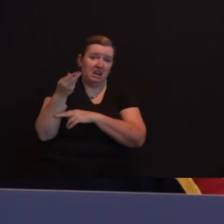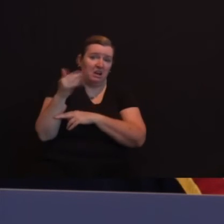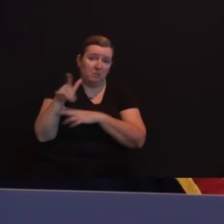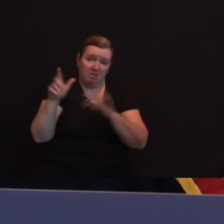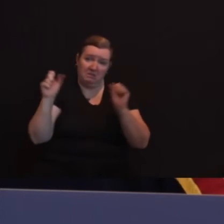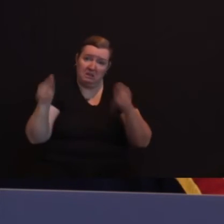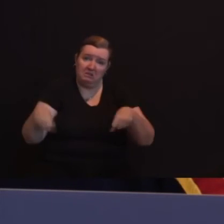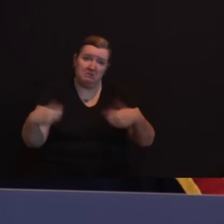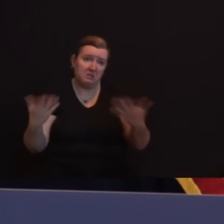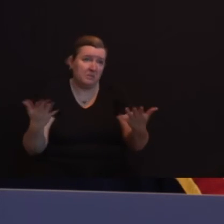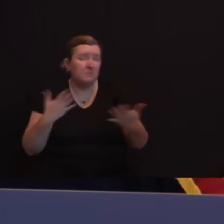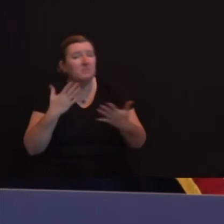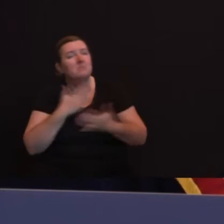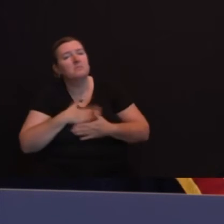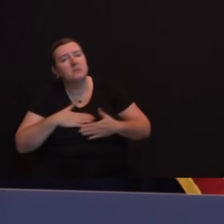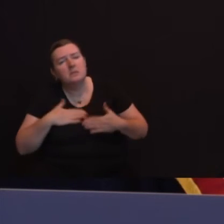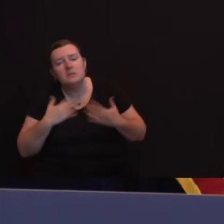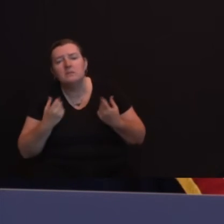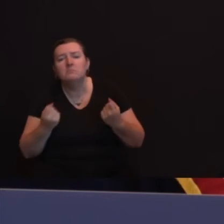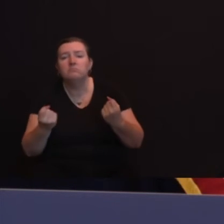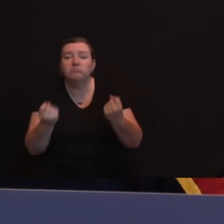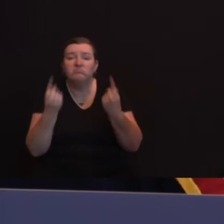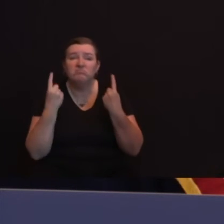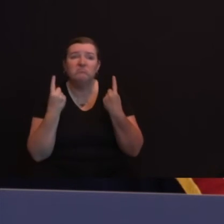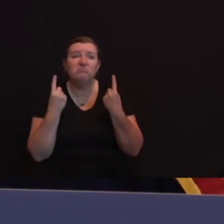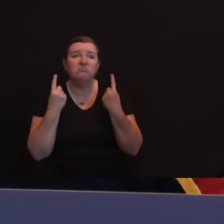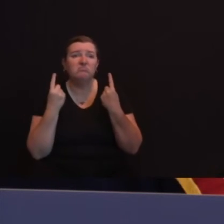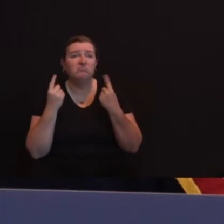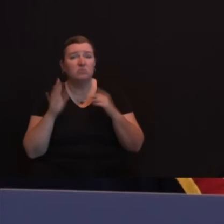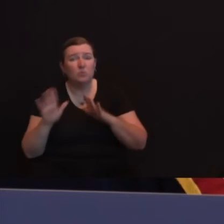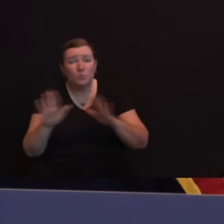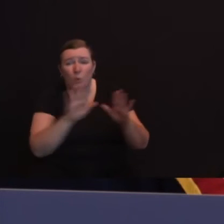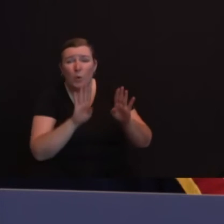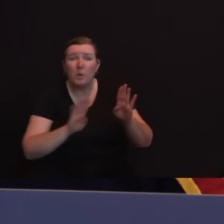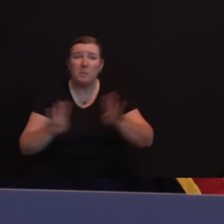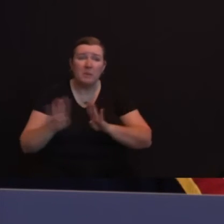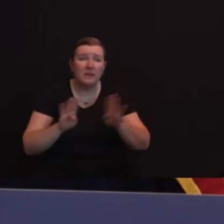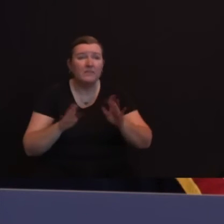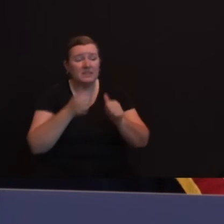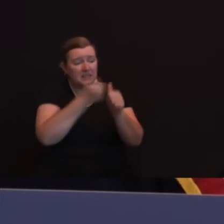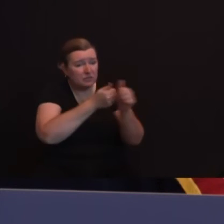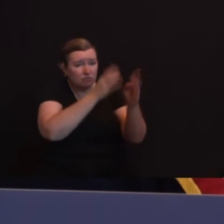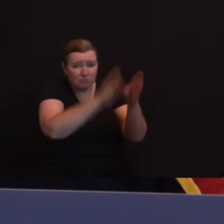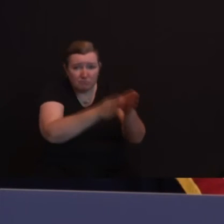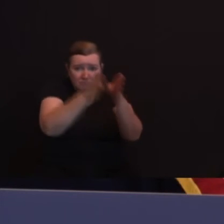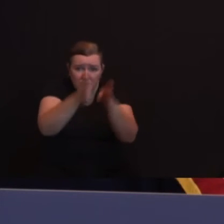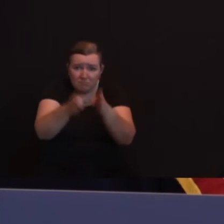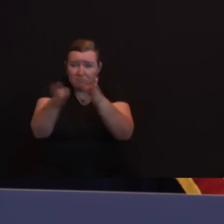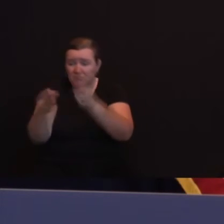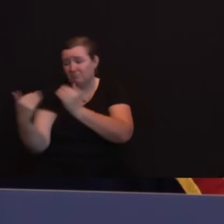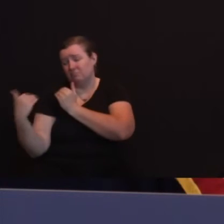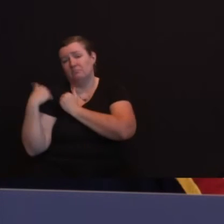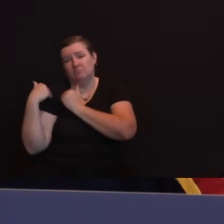to understand how their behaviors, each one of us, our behaviors, can manage that.